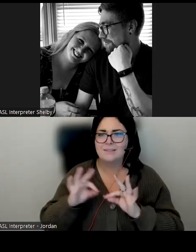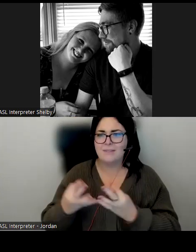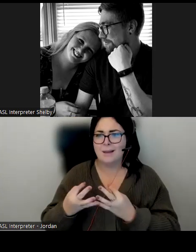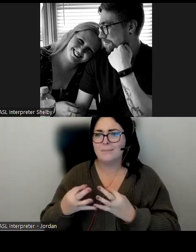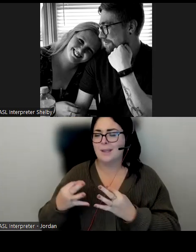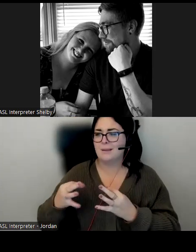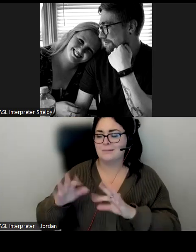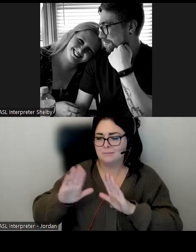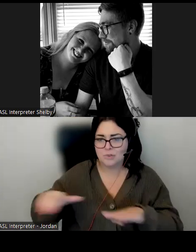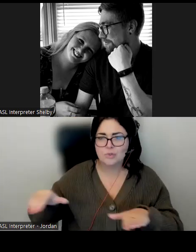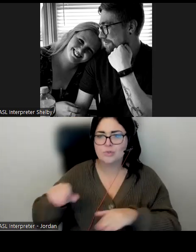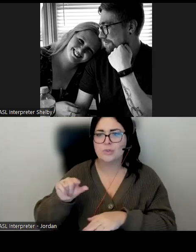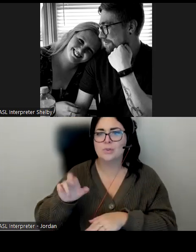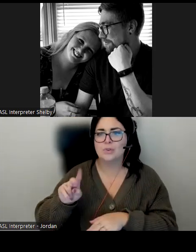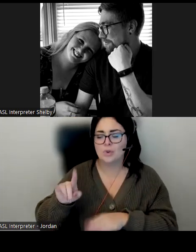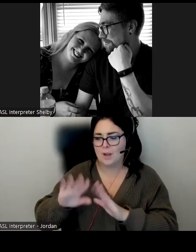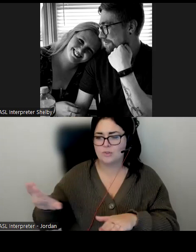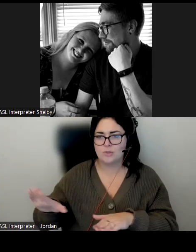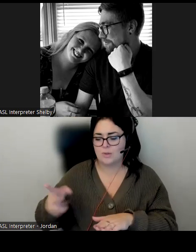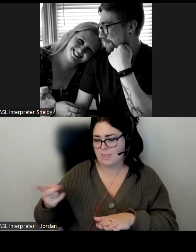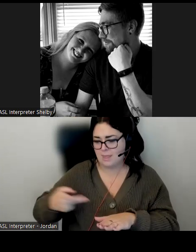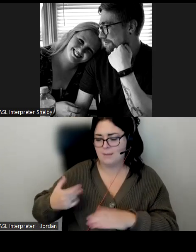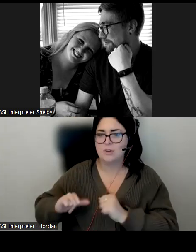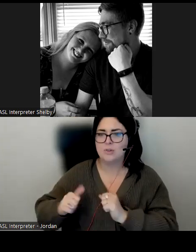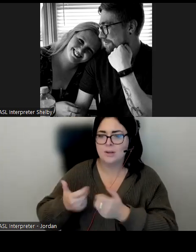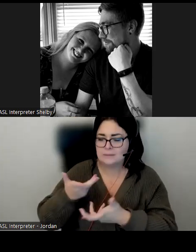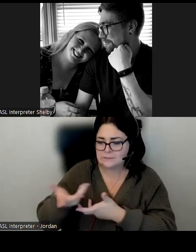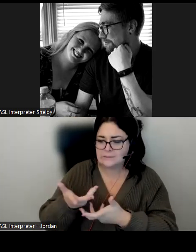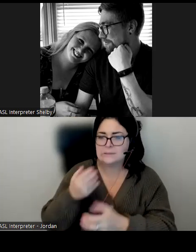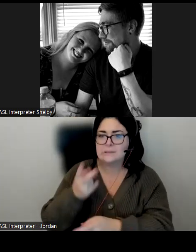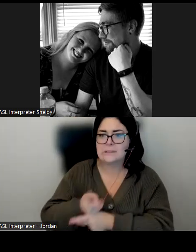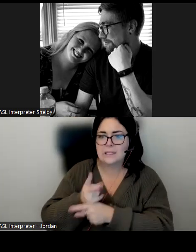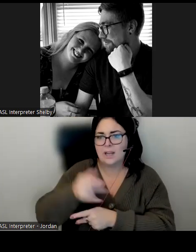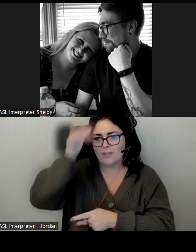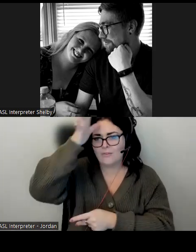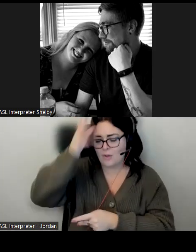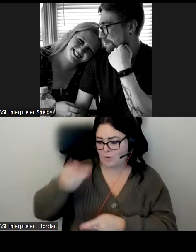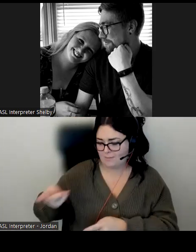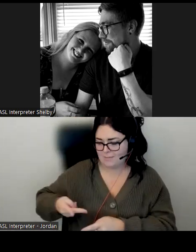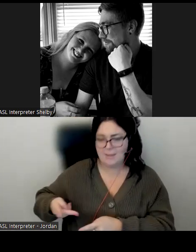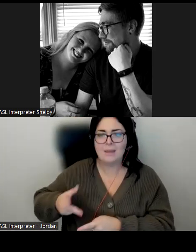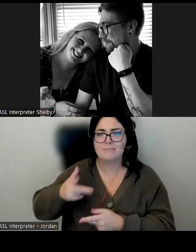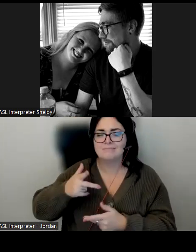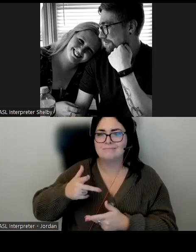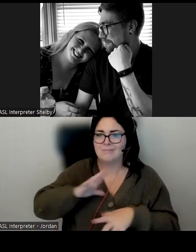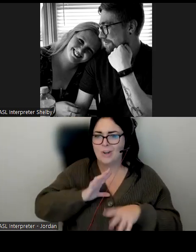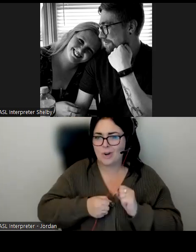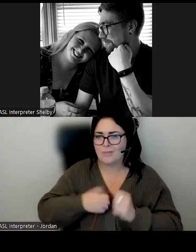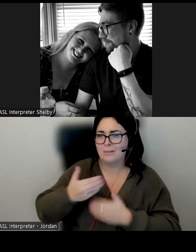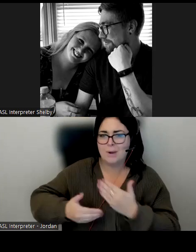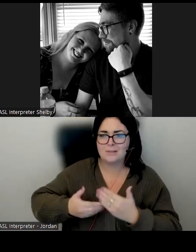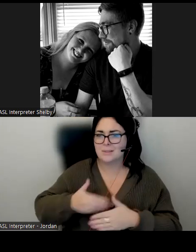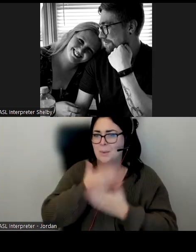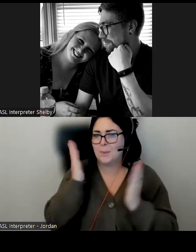or grandchildren that's trying to comfort the father don't really know how to grieve themselves because